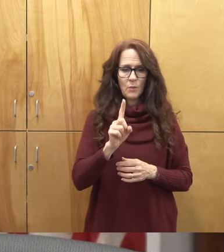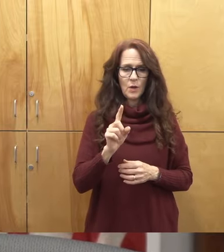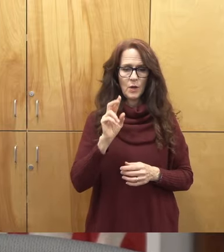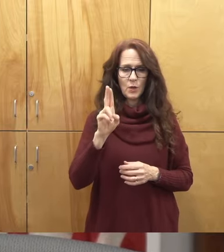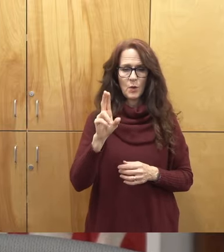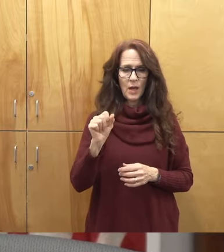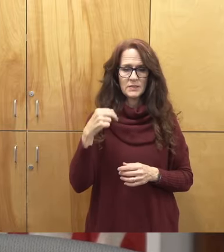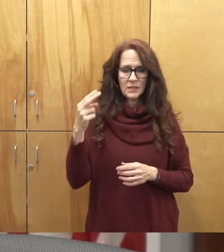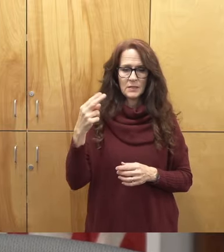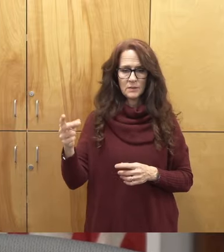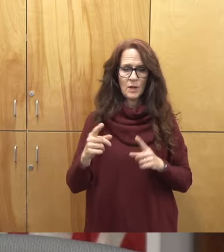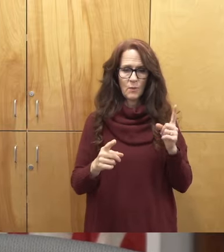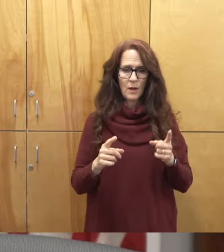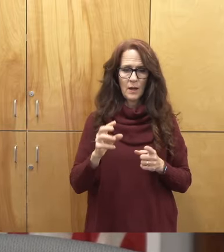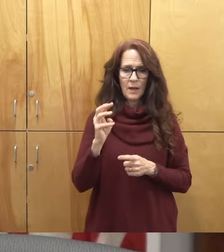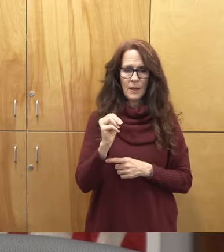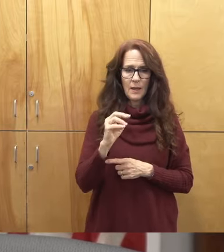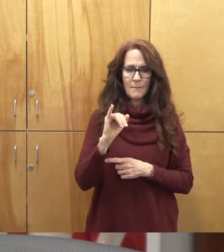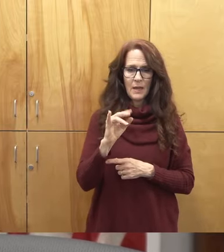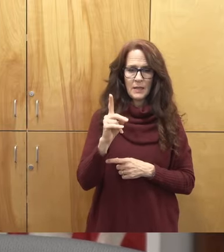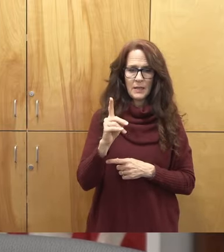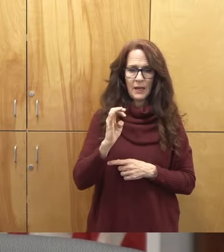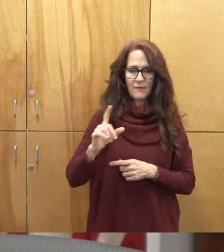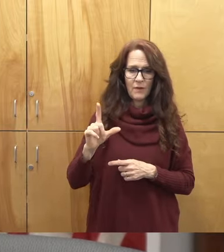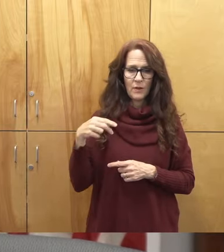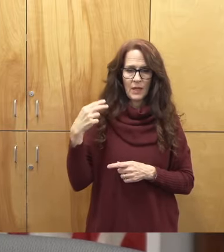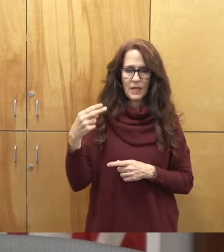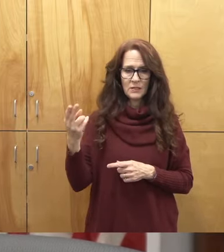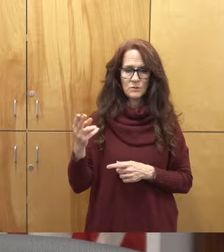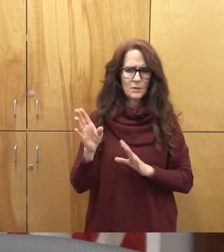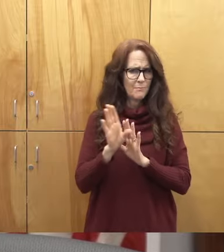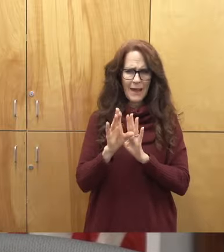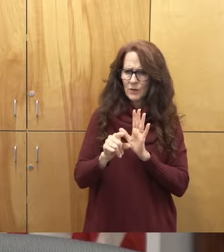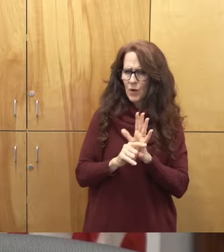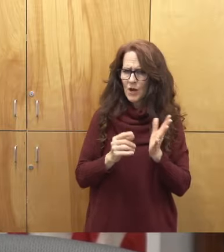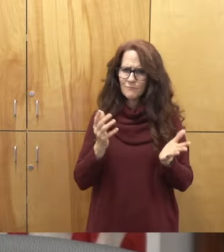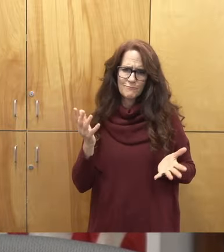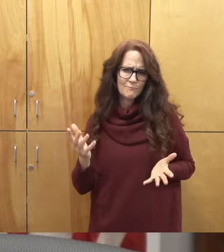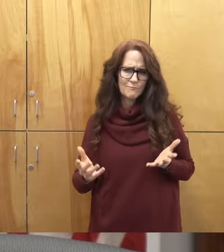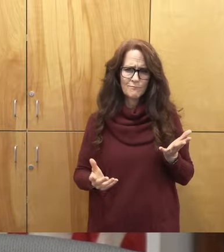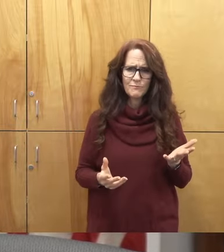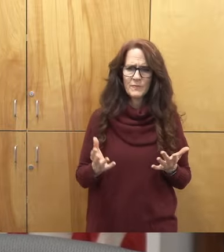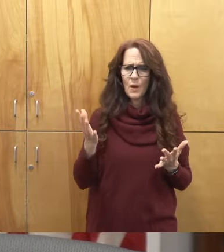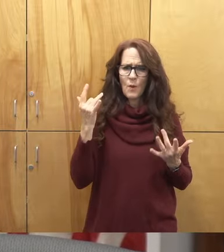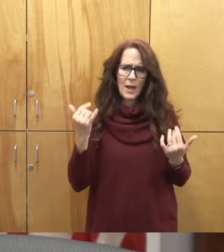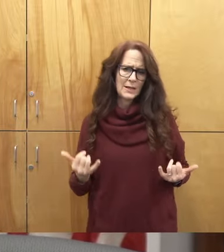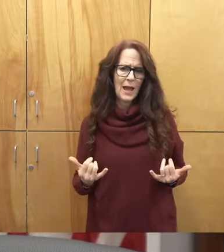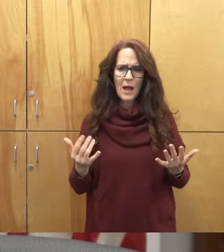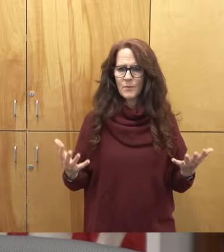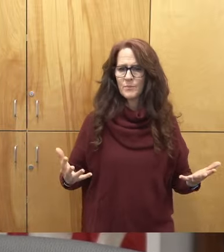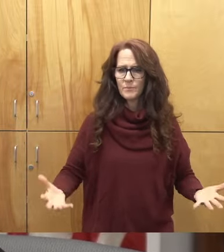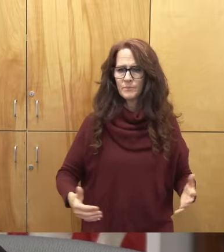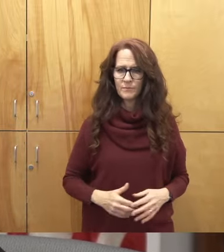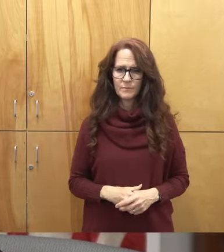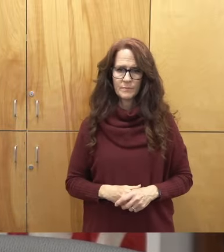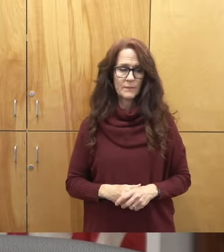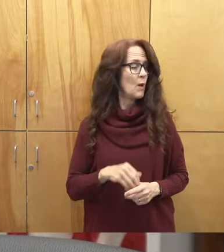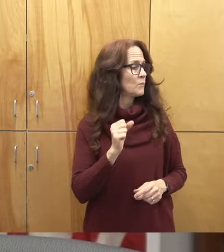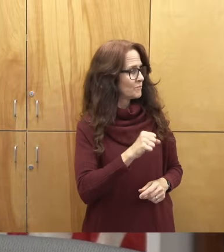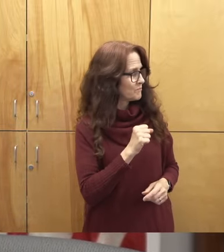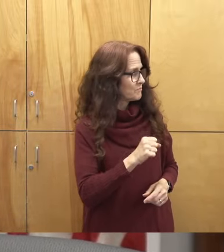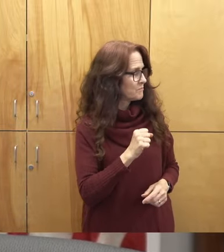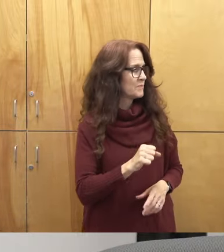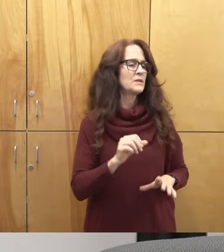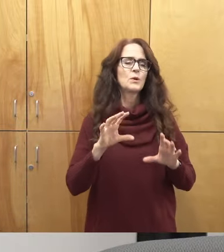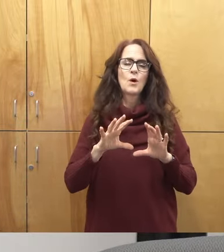course and one medieval history course. Again, just background on, you know, why now and sort of. These are